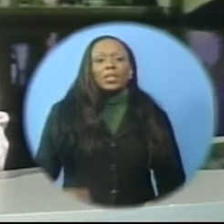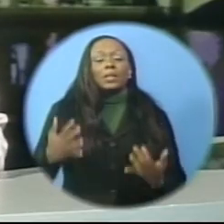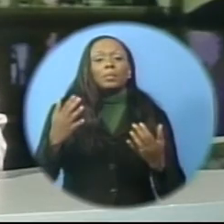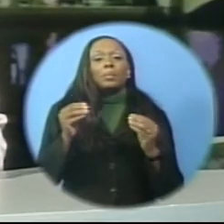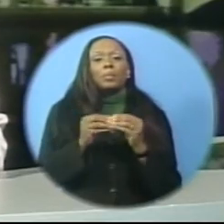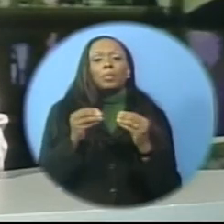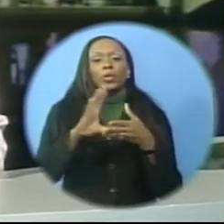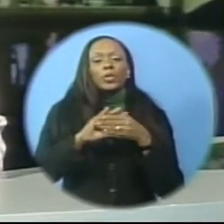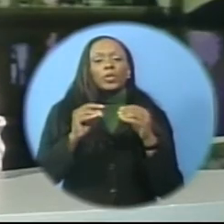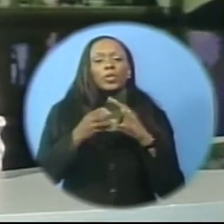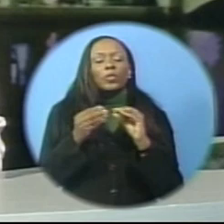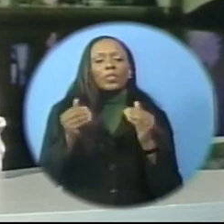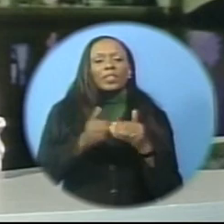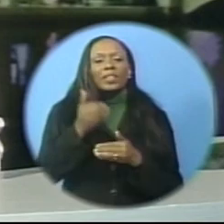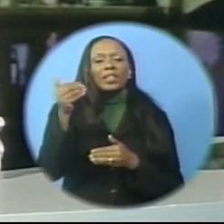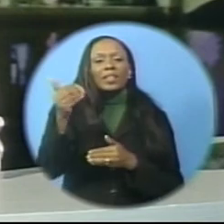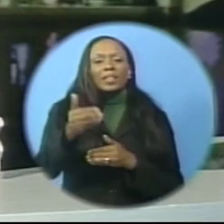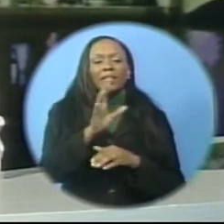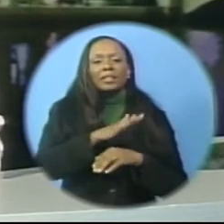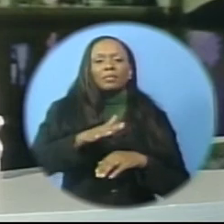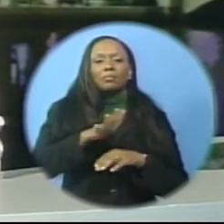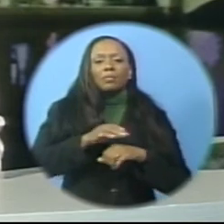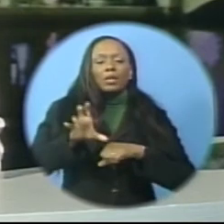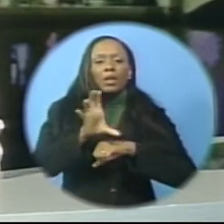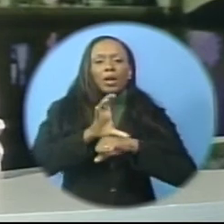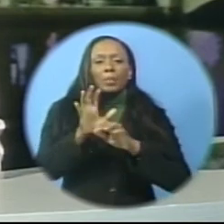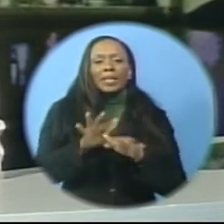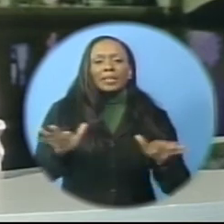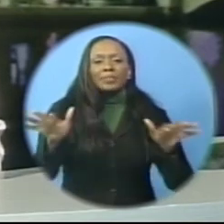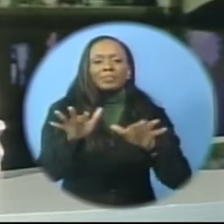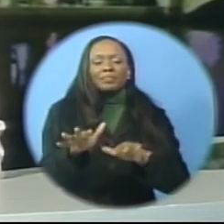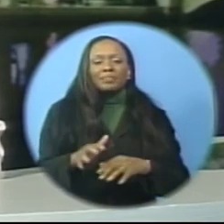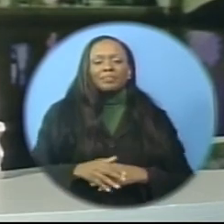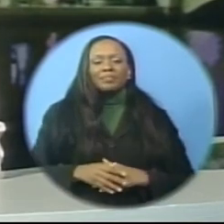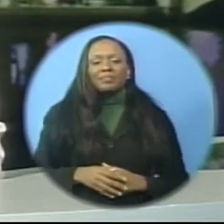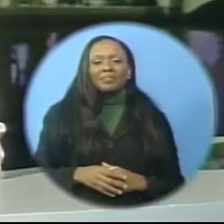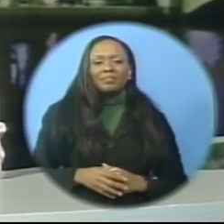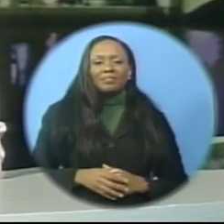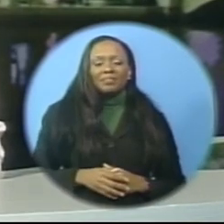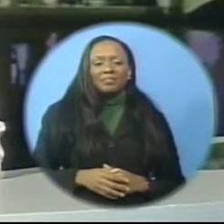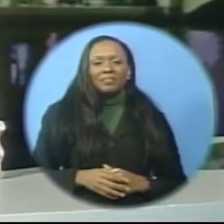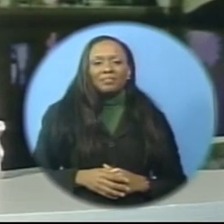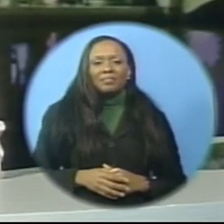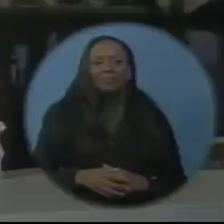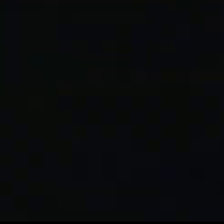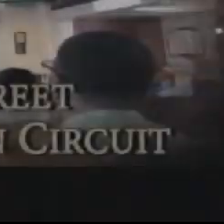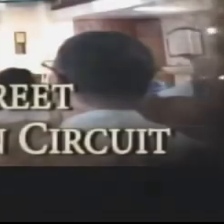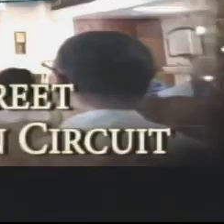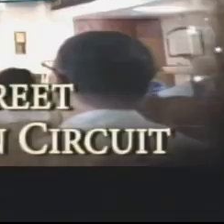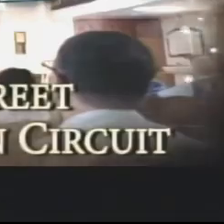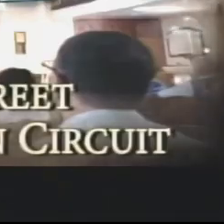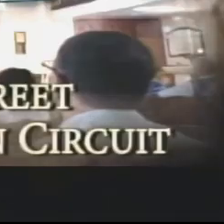Still to come, a look at some of the stories making headlines across the region. Stay with us. James Street